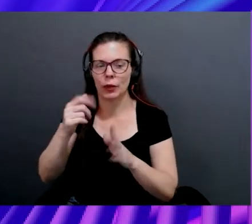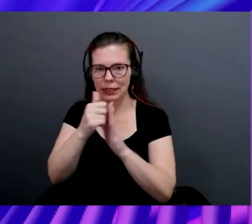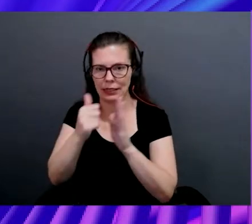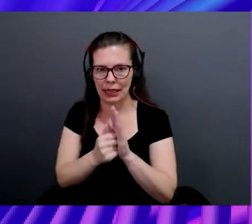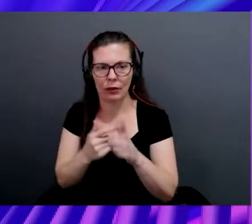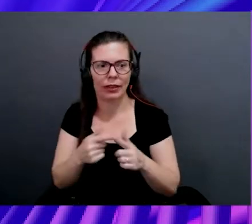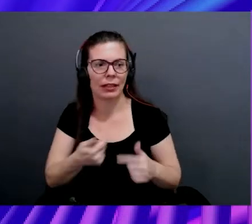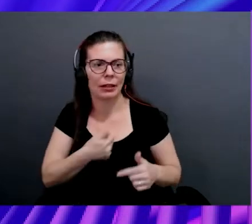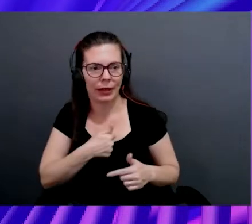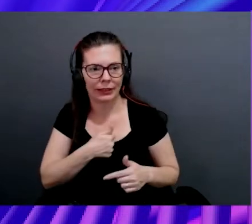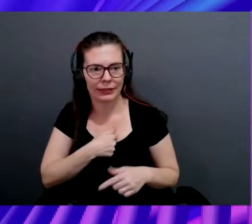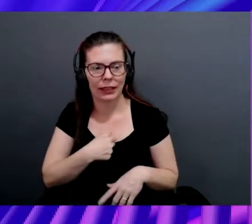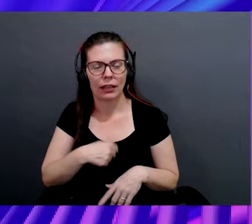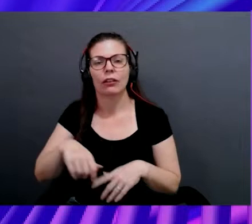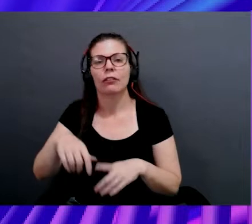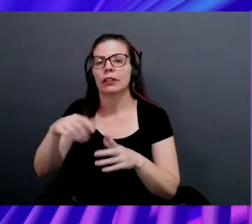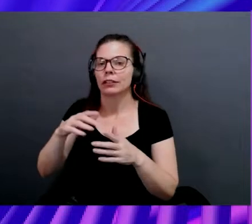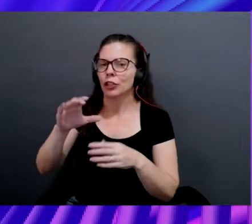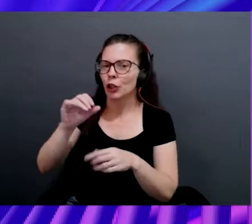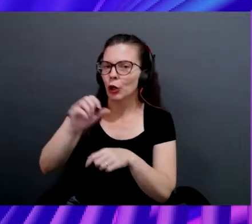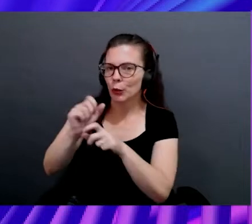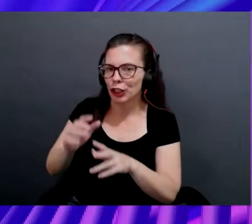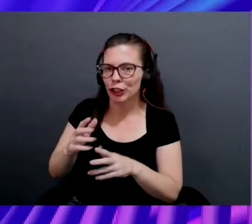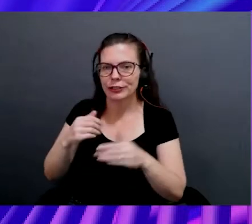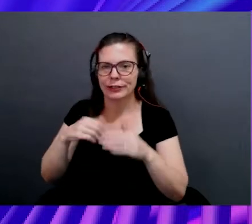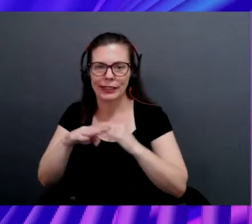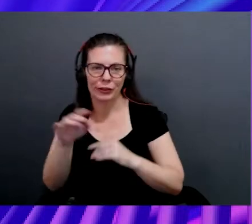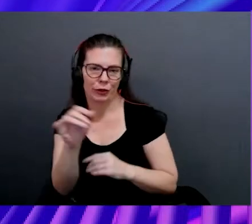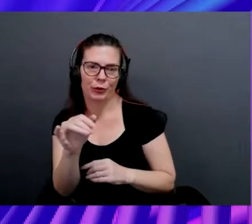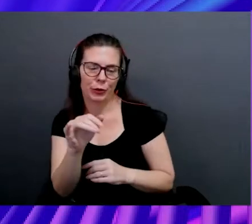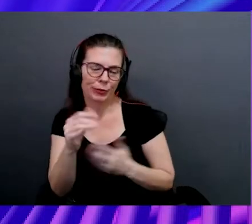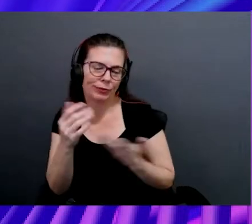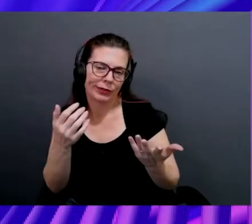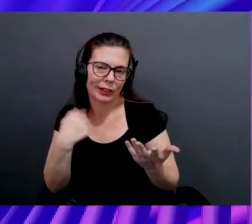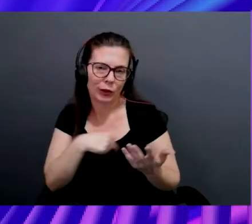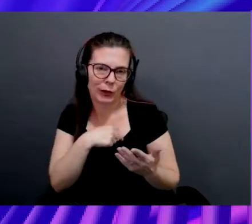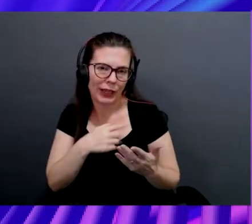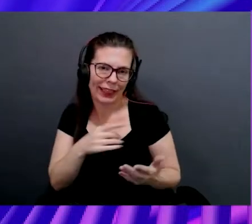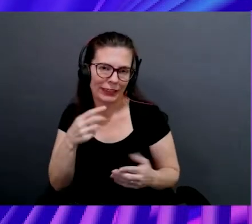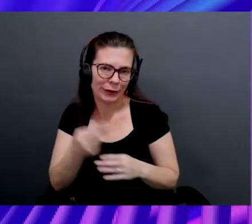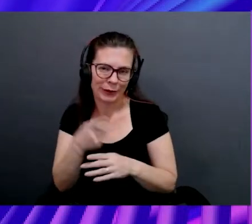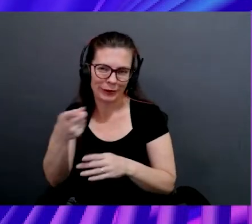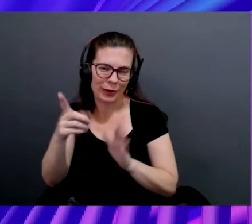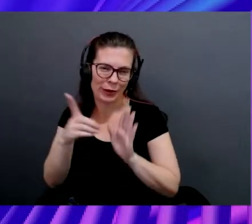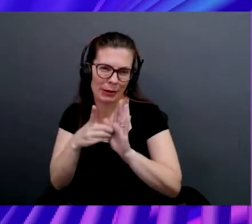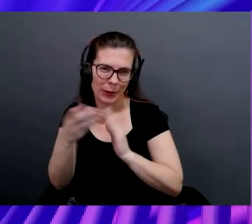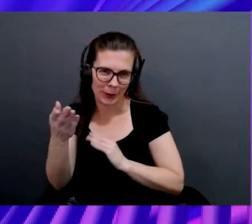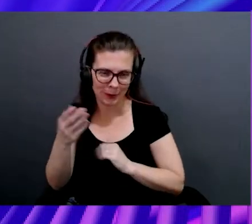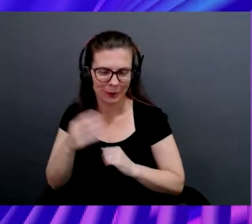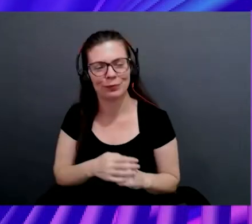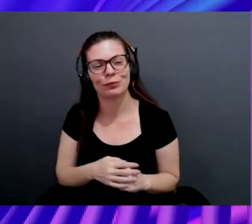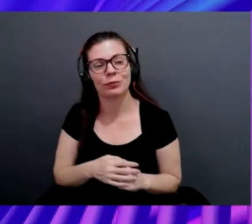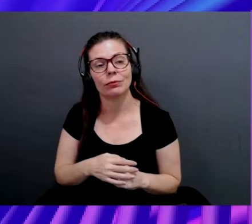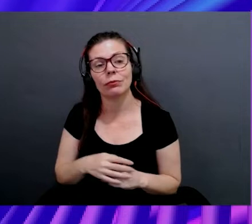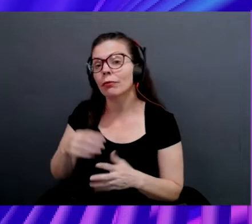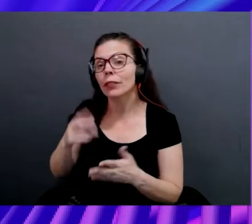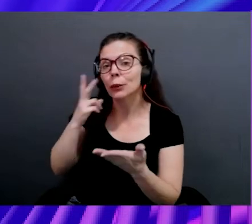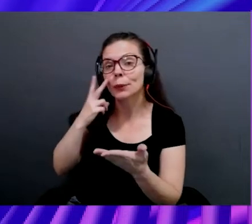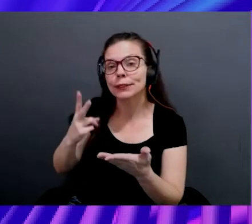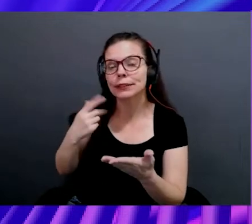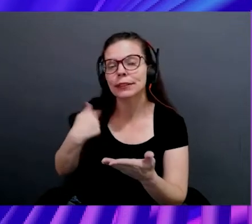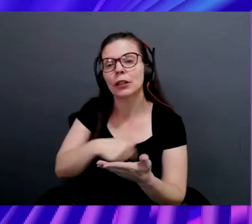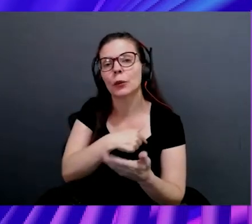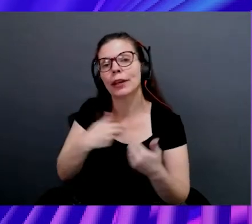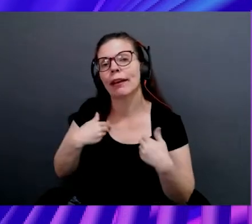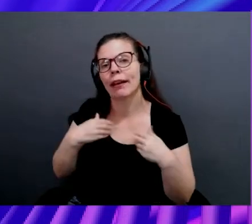of my coworkers, we've logged into this account as well because we like using this for demos. But you can see that we've had just